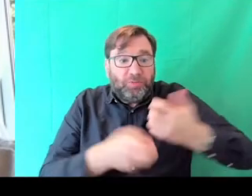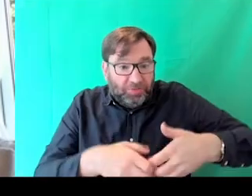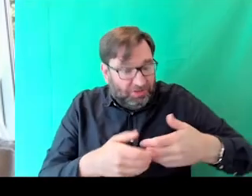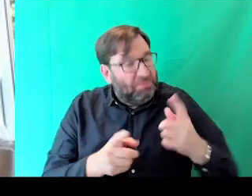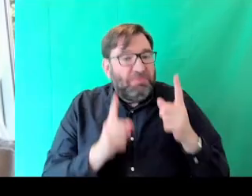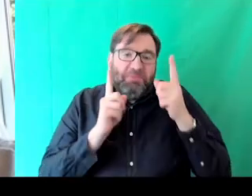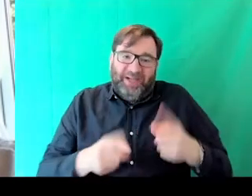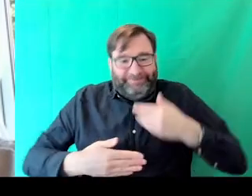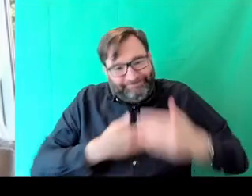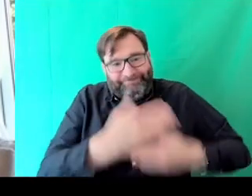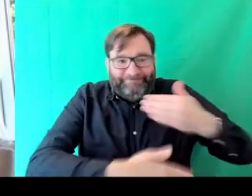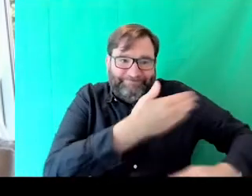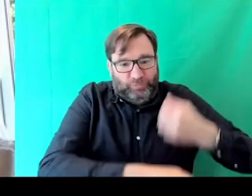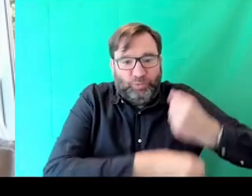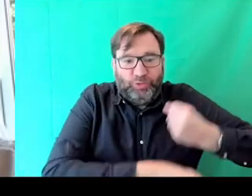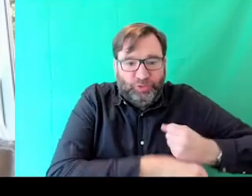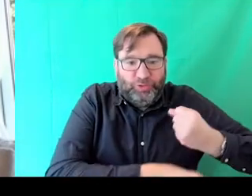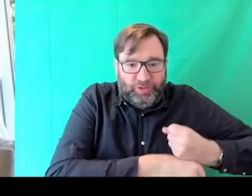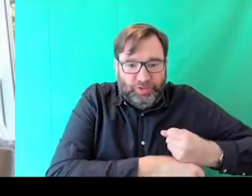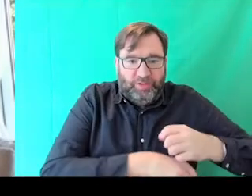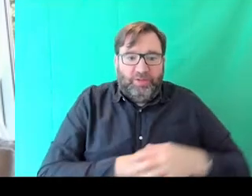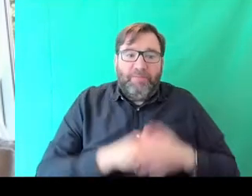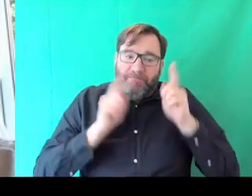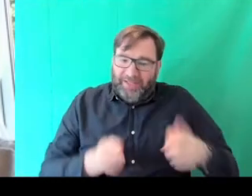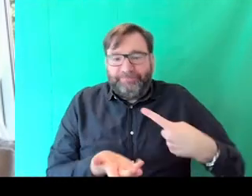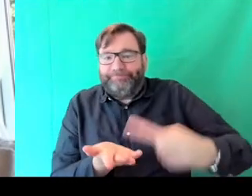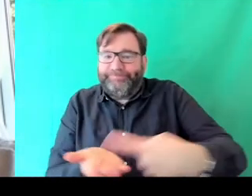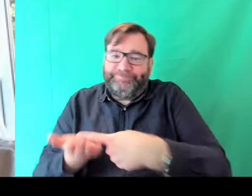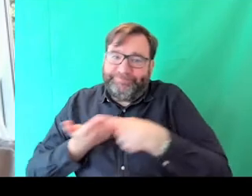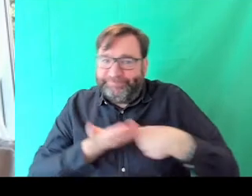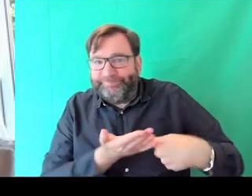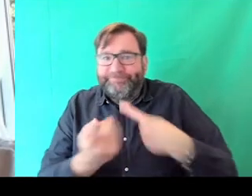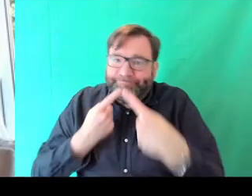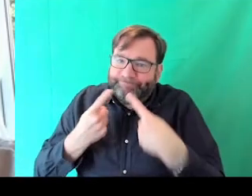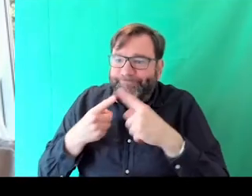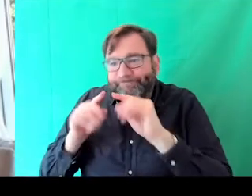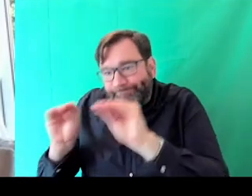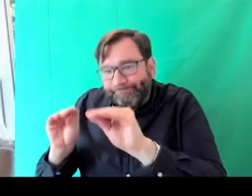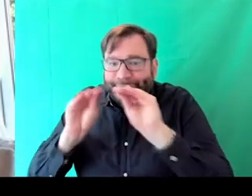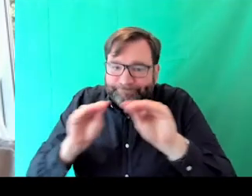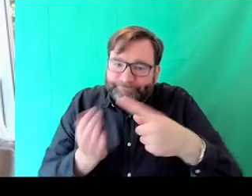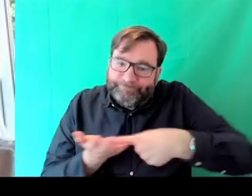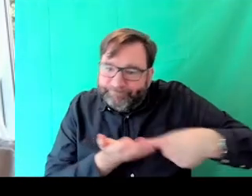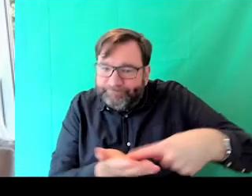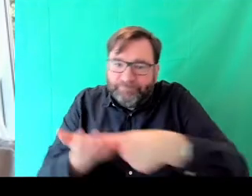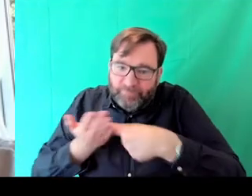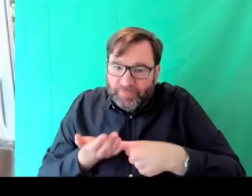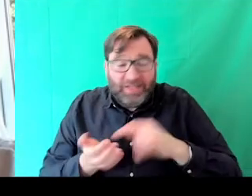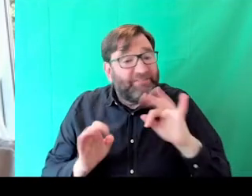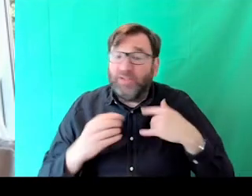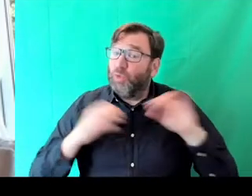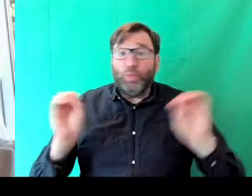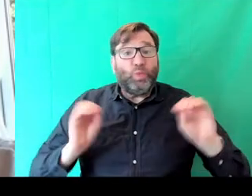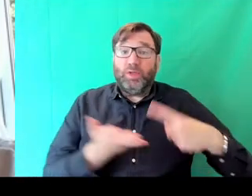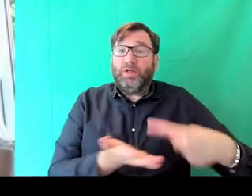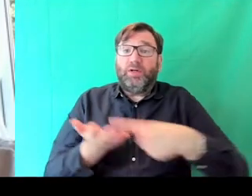it is those opportunities of realizing that, you know, a doorway not being accessible that, you know, we wouldn't think about those things until we bring people in